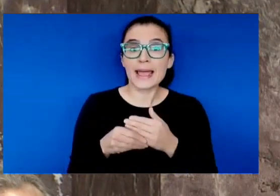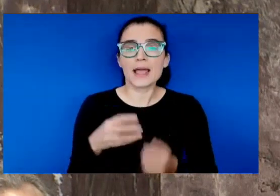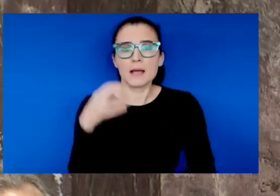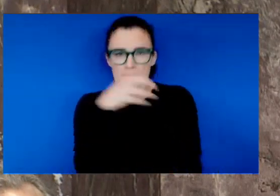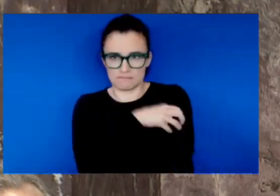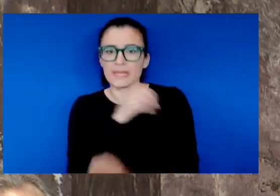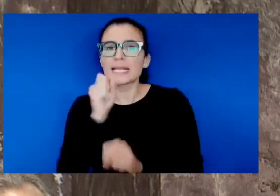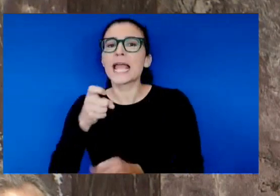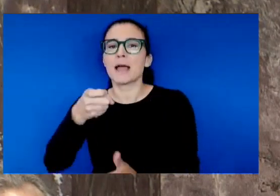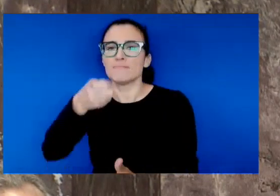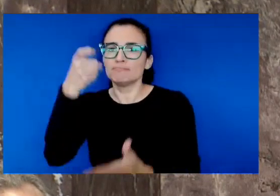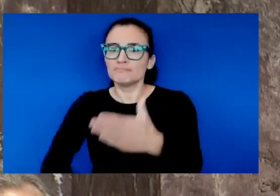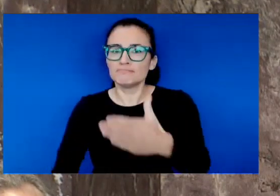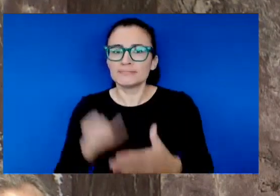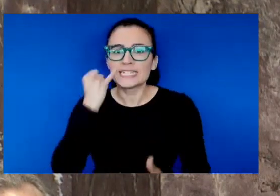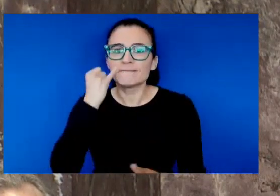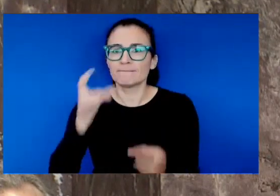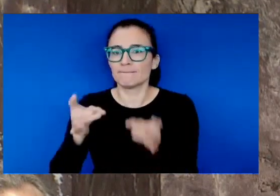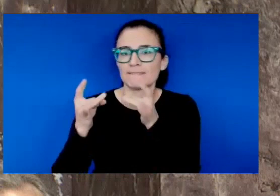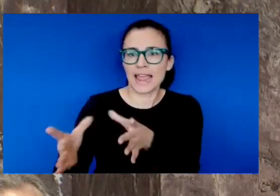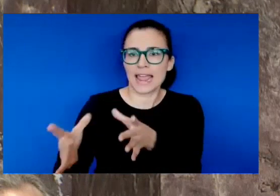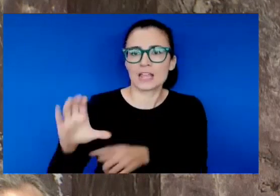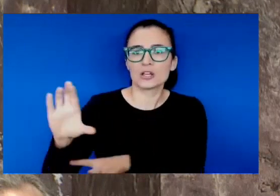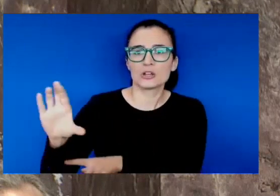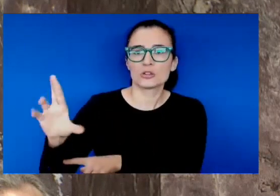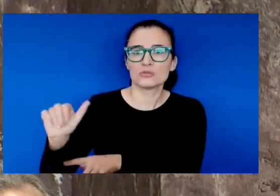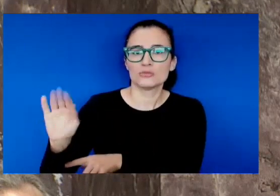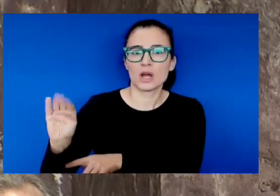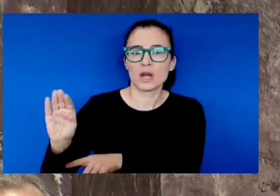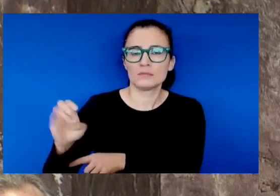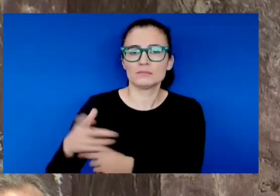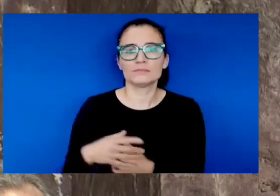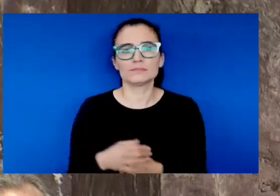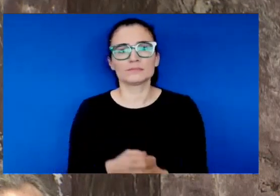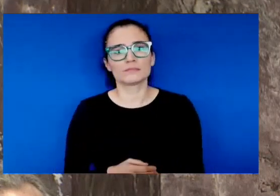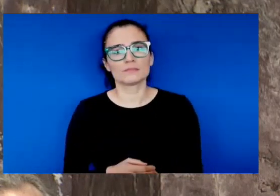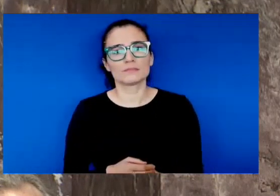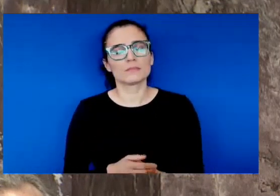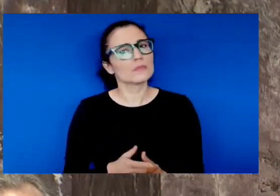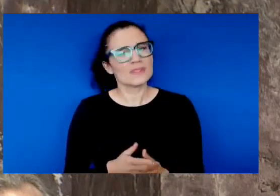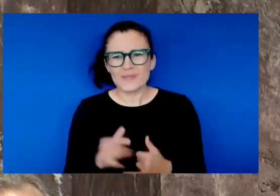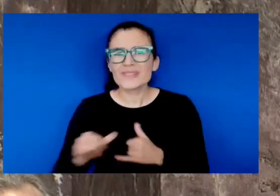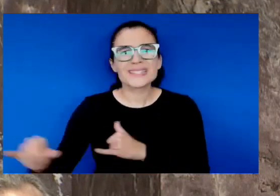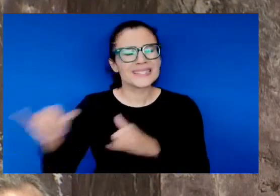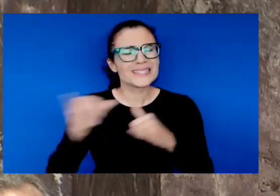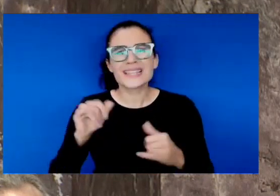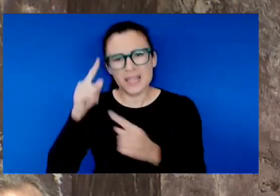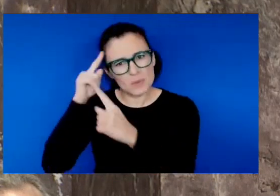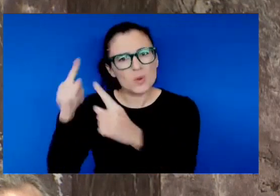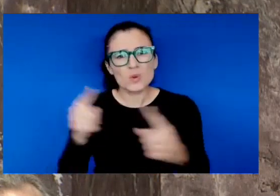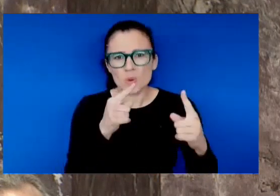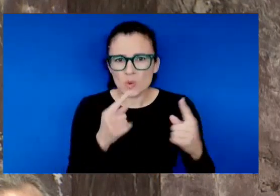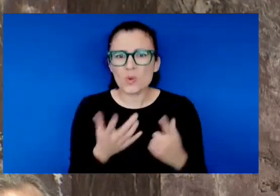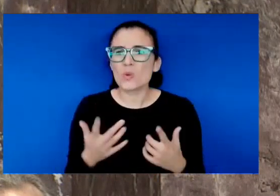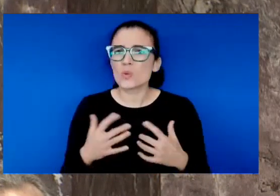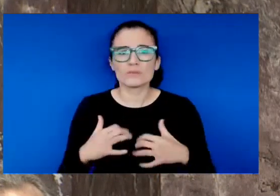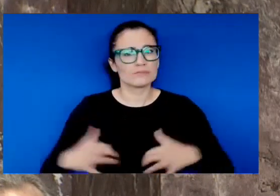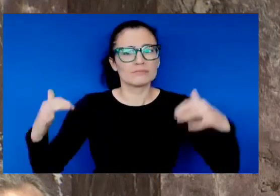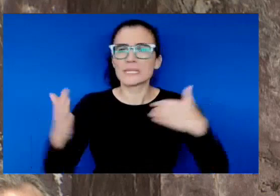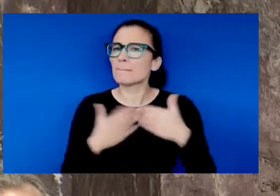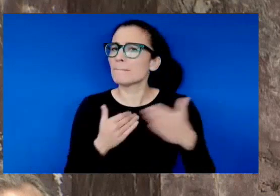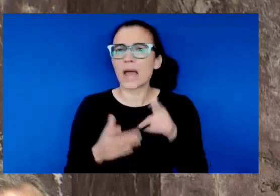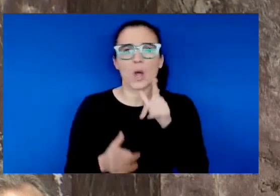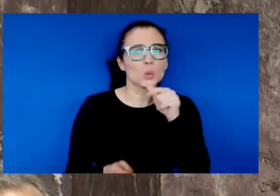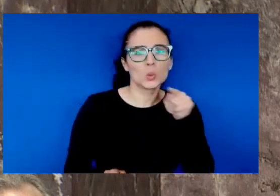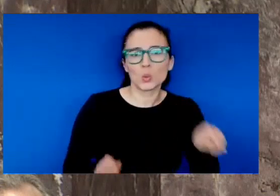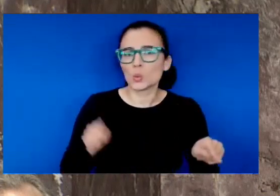share, and it's important. We know there's a lot of people feeling real fear in our communities, whether it's folks within the Jewish